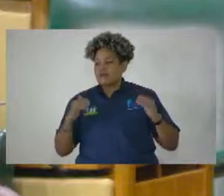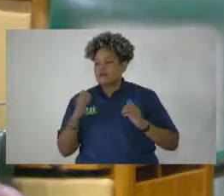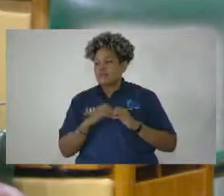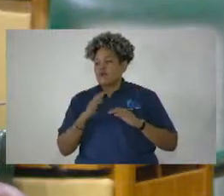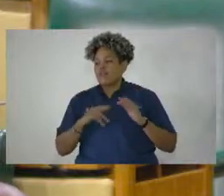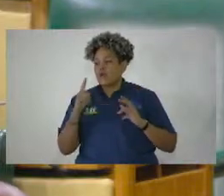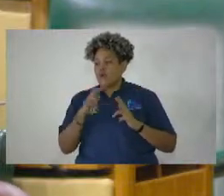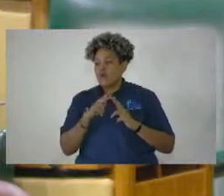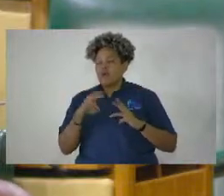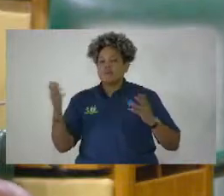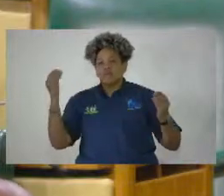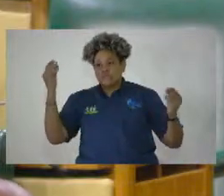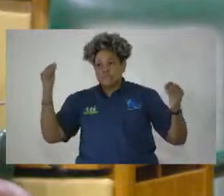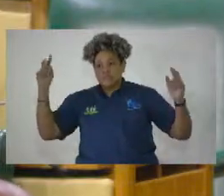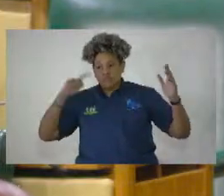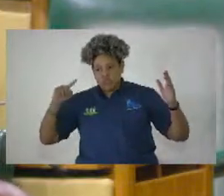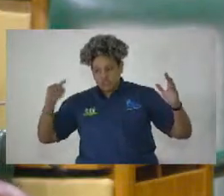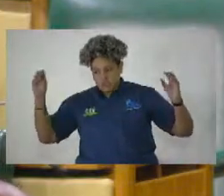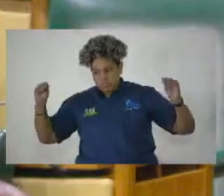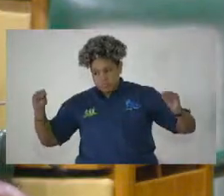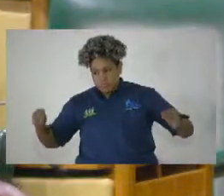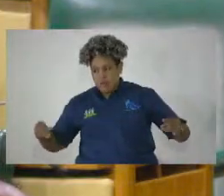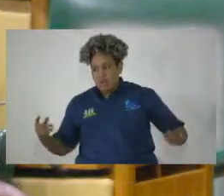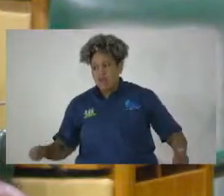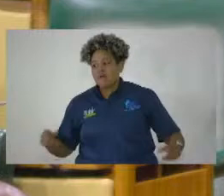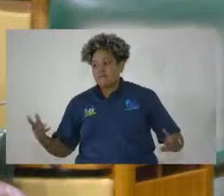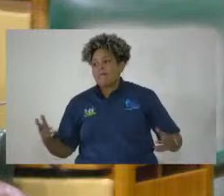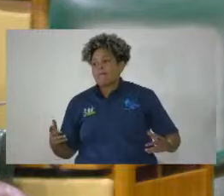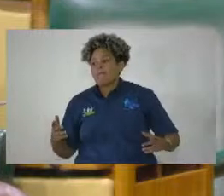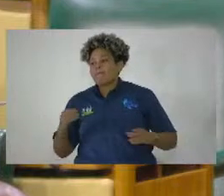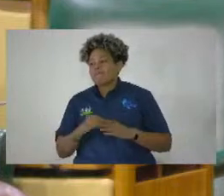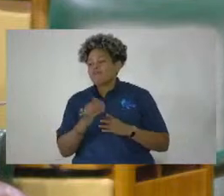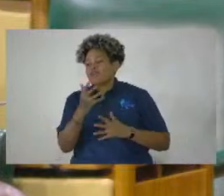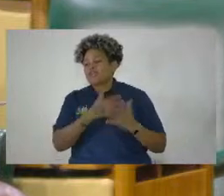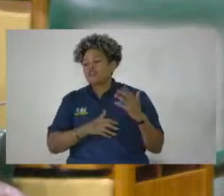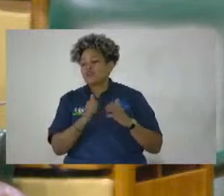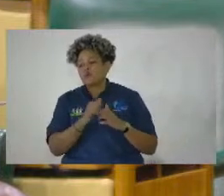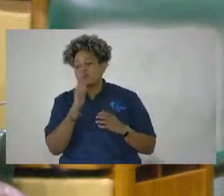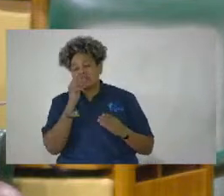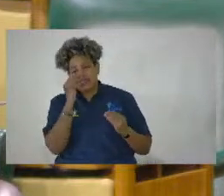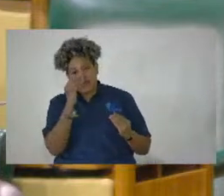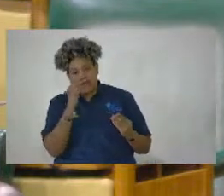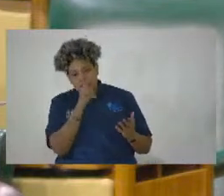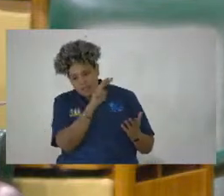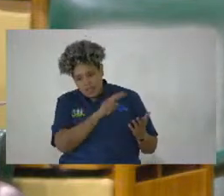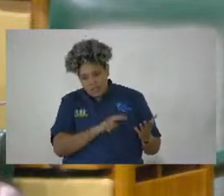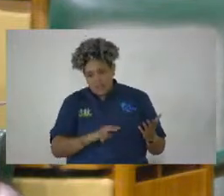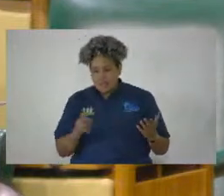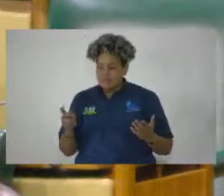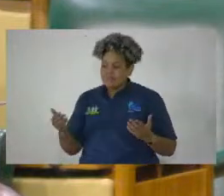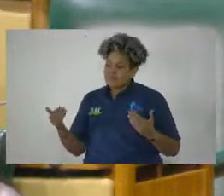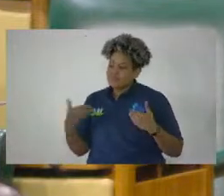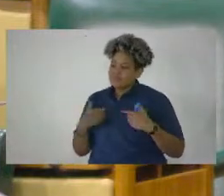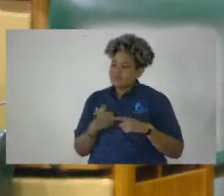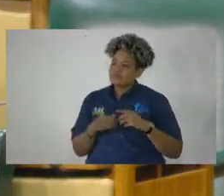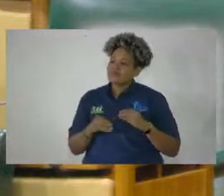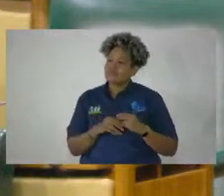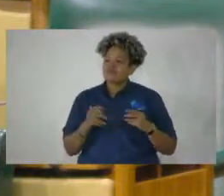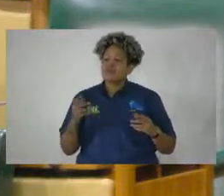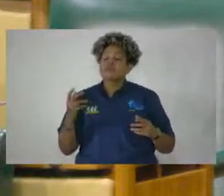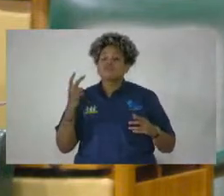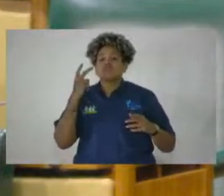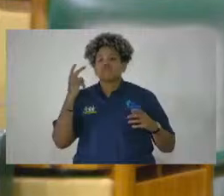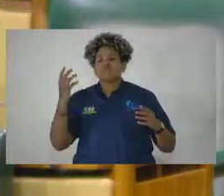one, to interact with the data, to have a transparent